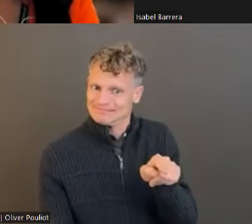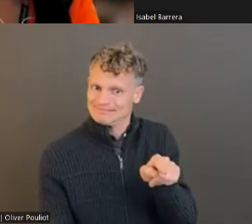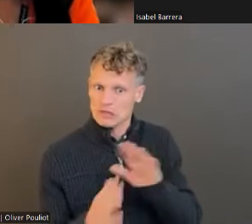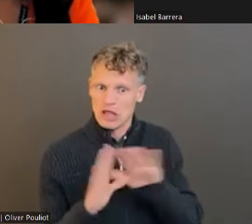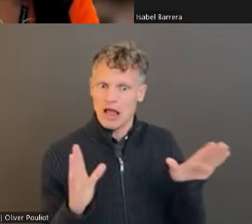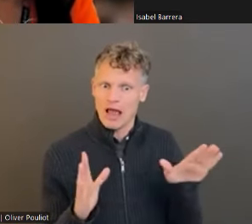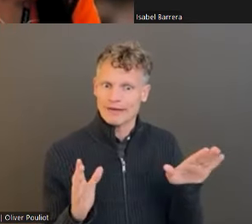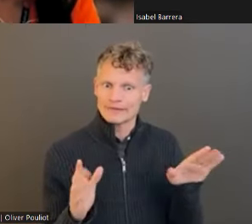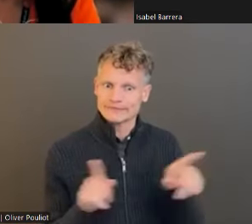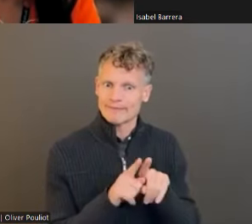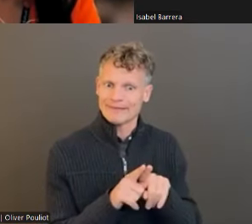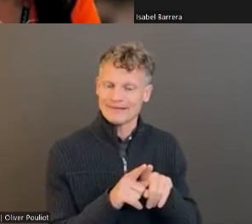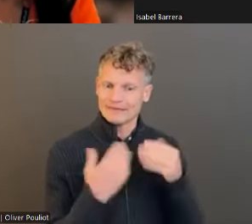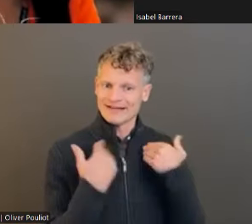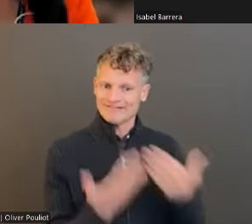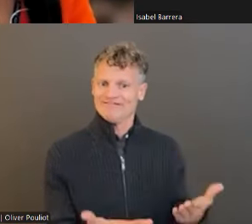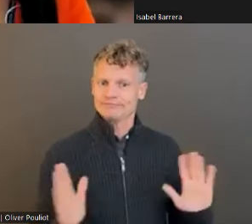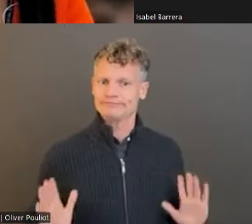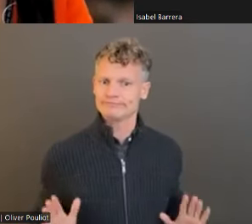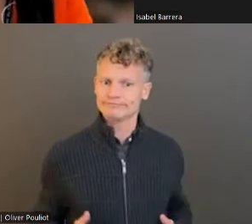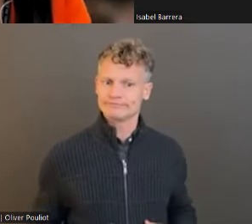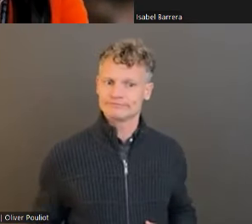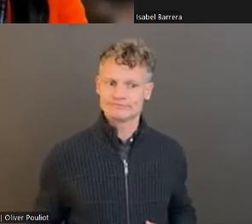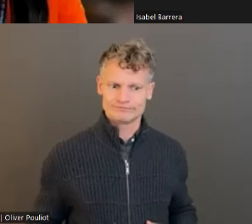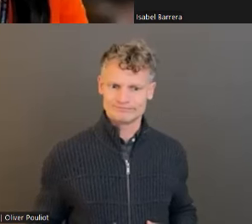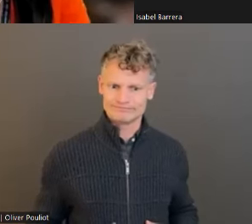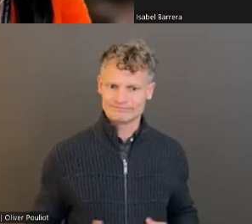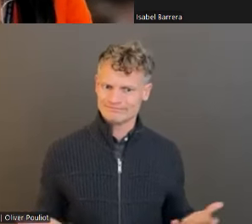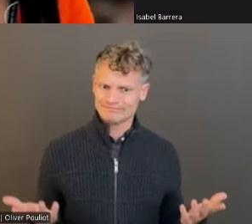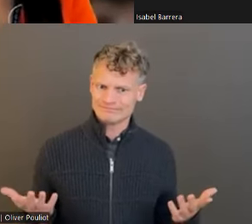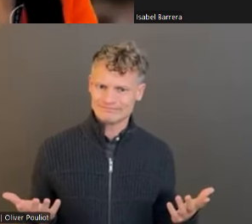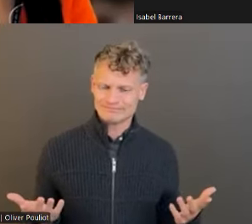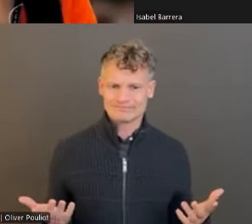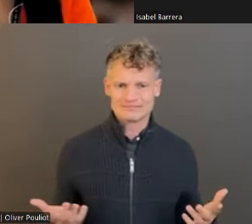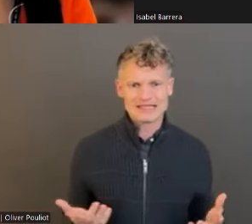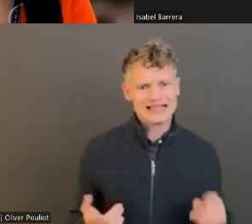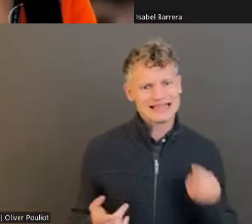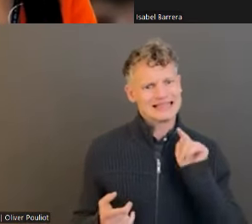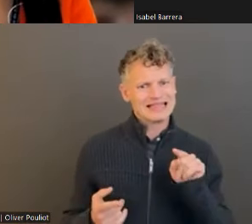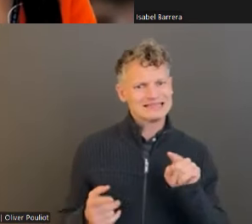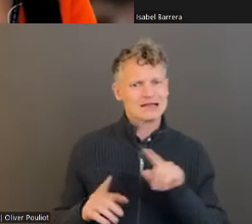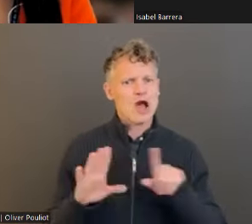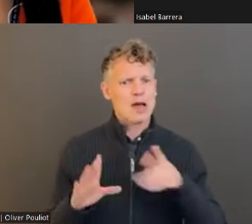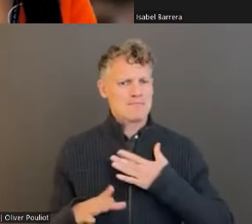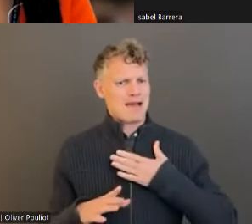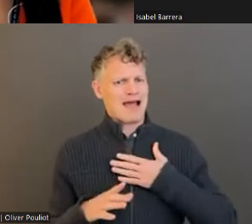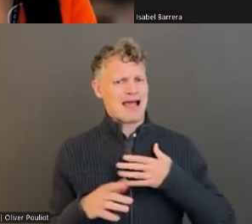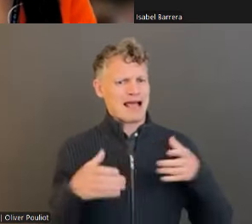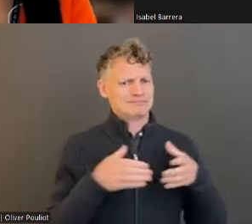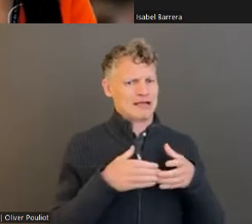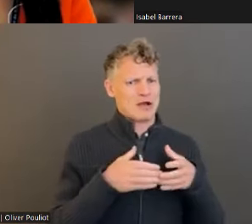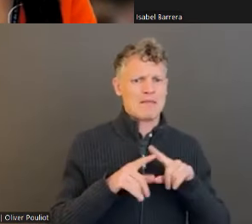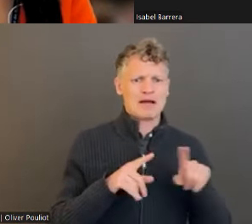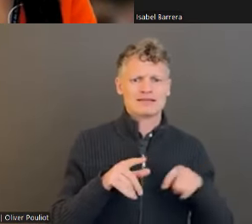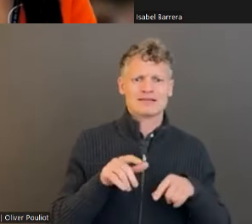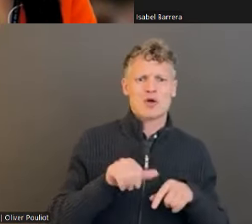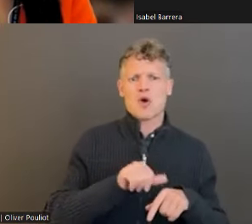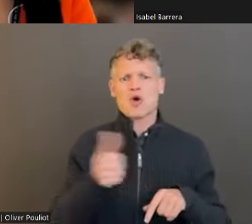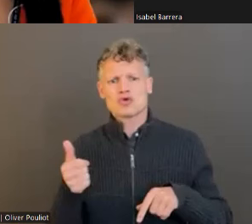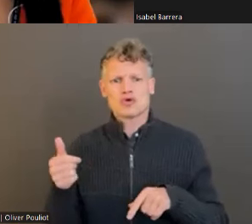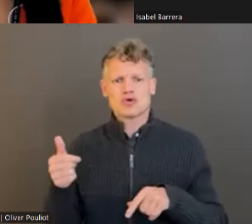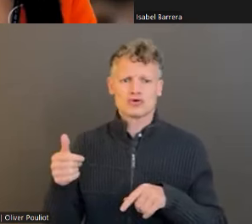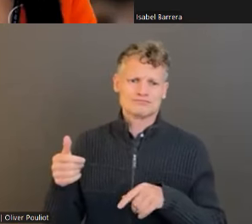air defecation is something that happens in a separate department in the organization, and we're working with them to see what kind of instruments, what